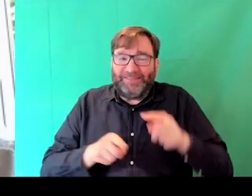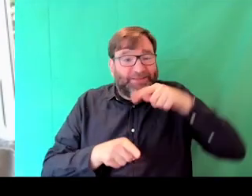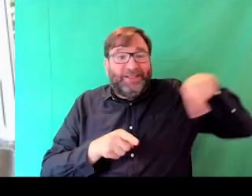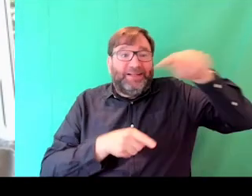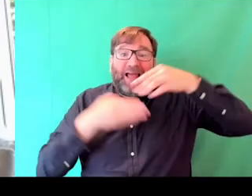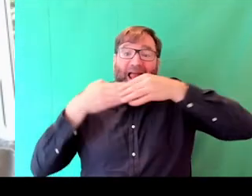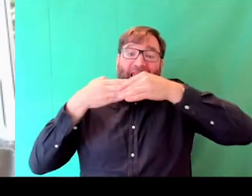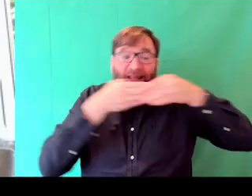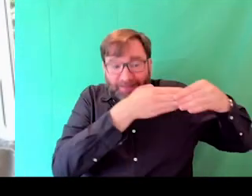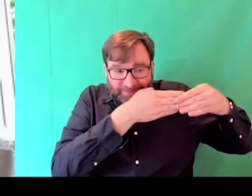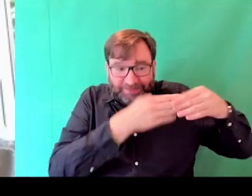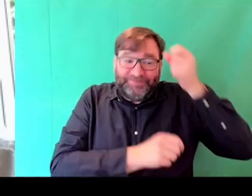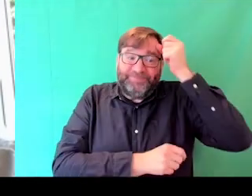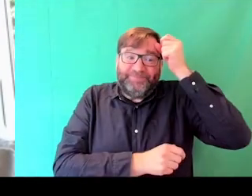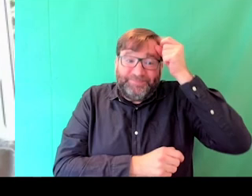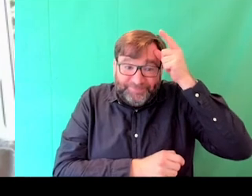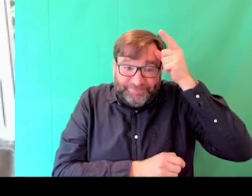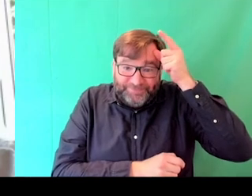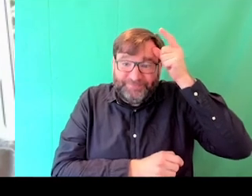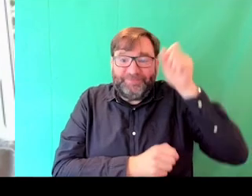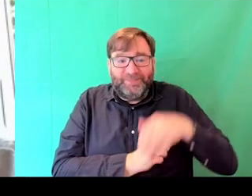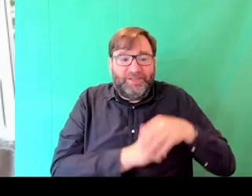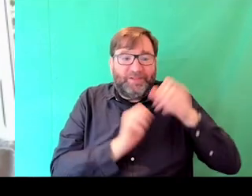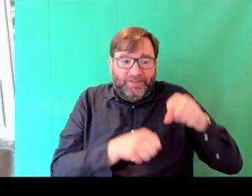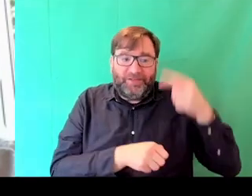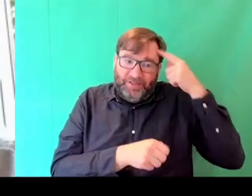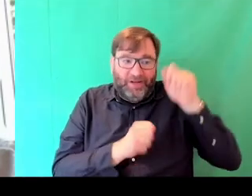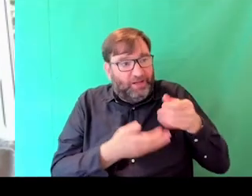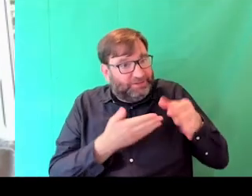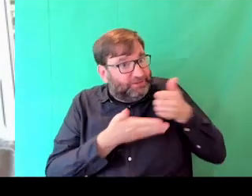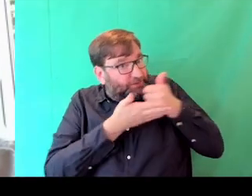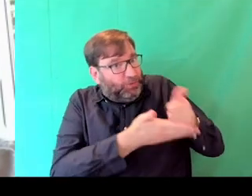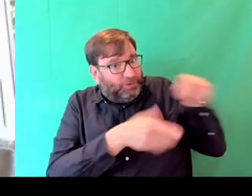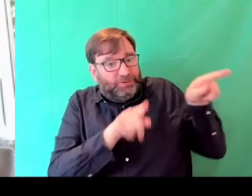Really proud of what we've done at Aviva over the last 18 months.